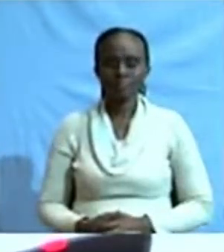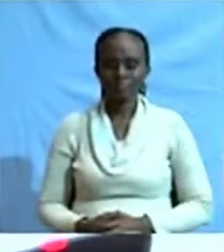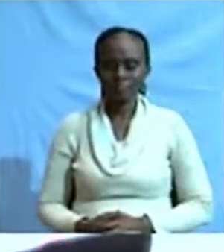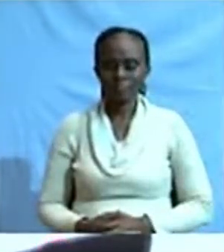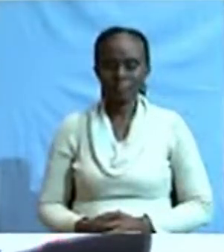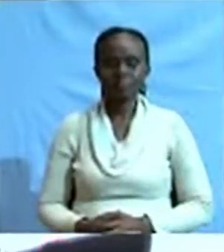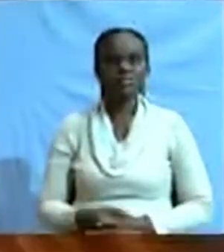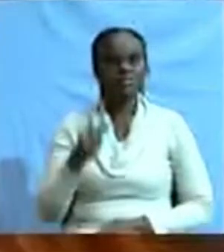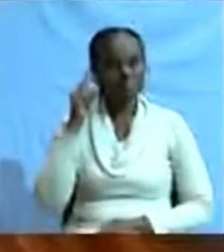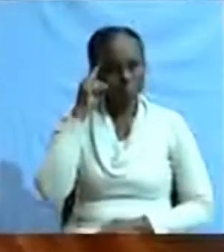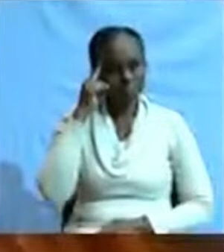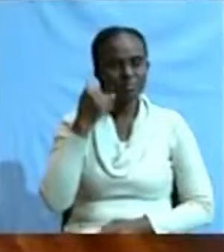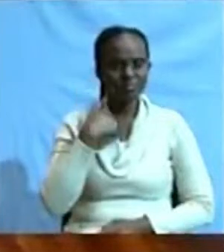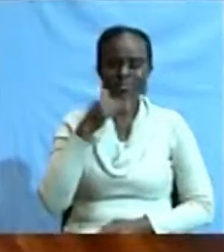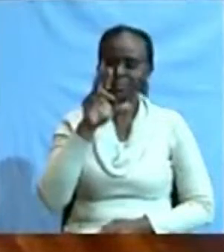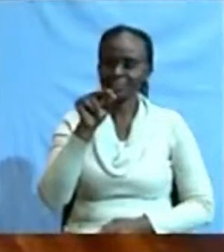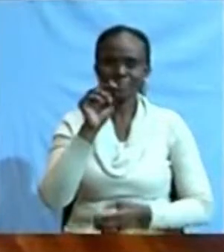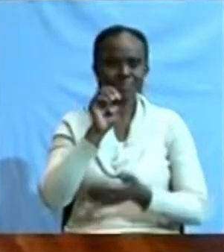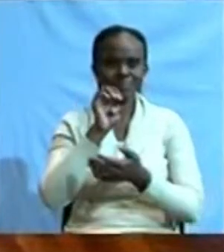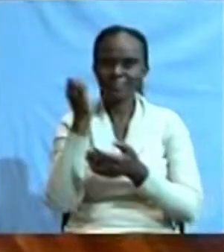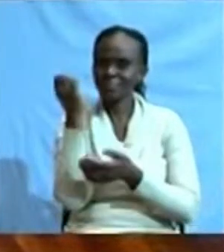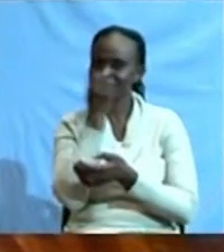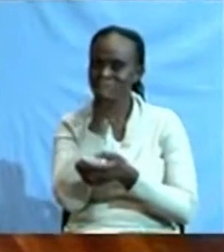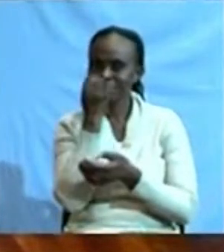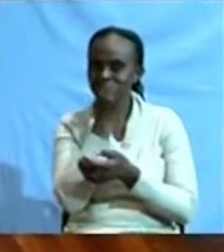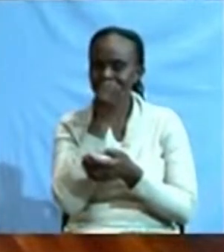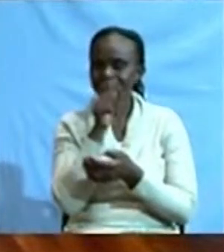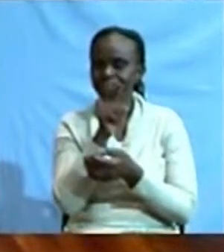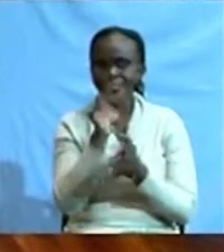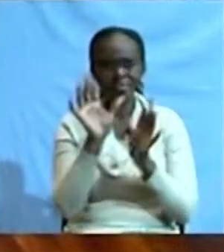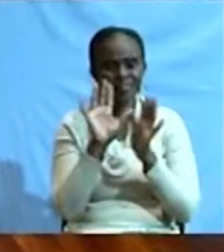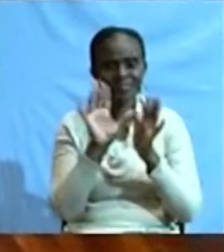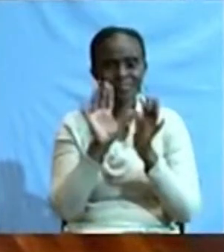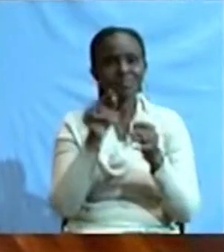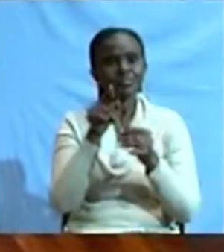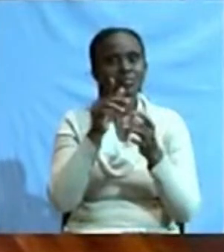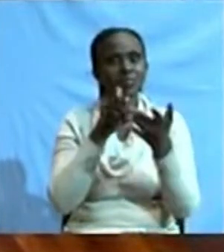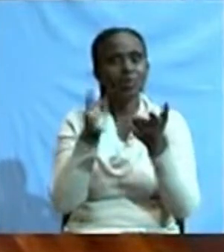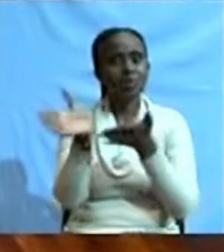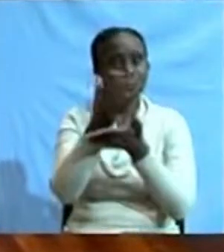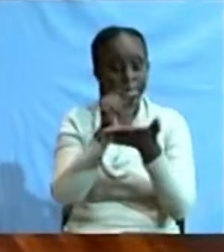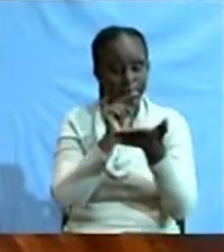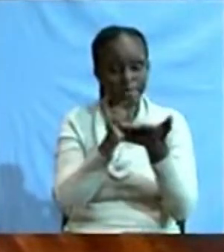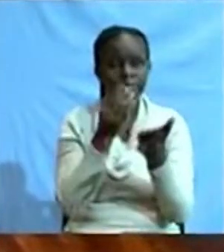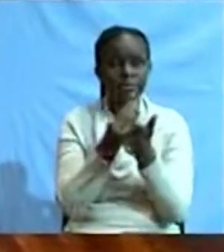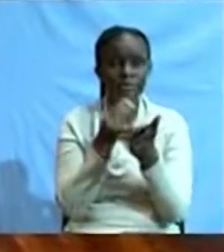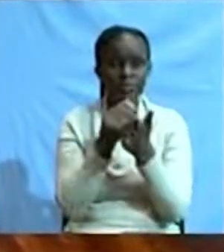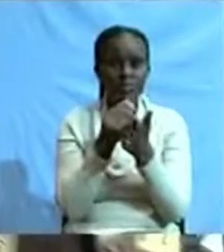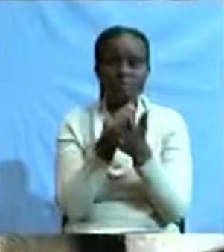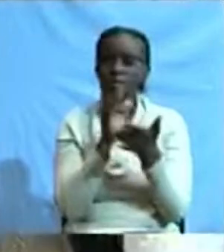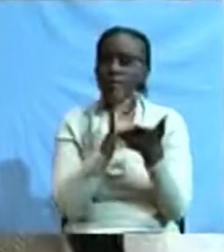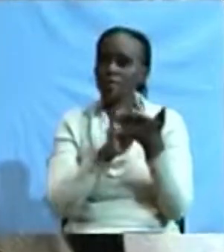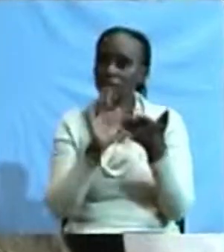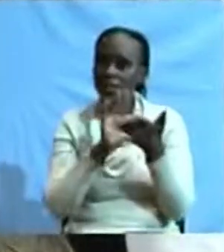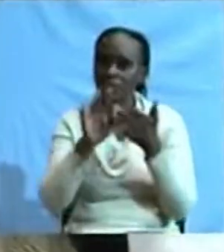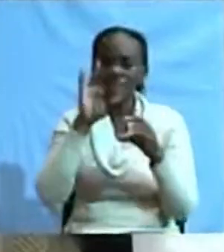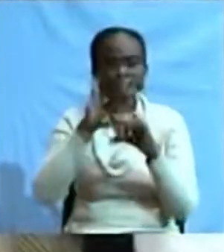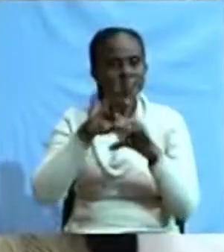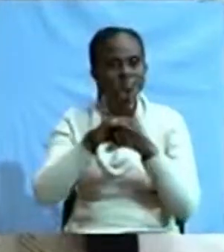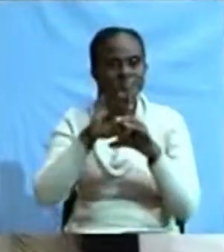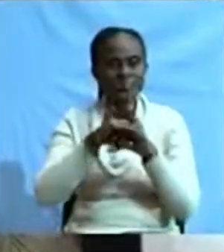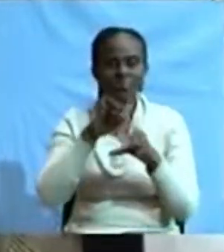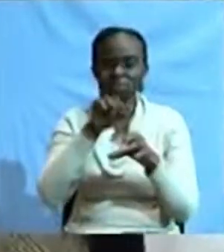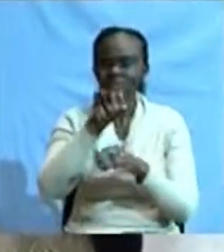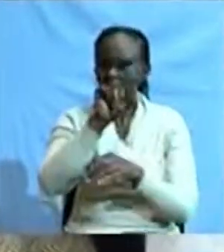I think there is no excuse to this. Town clerk, can you collect this money? The excuse of elections, this